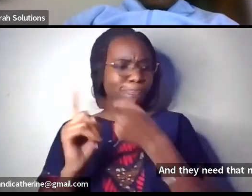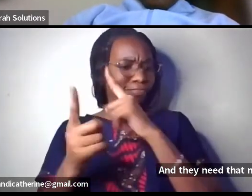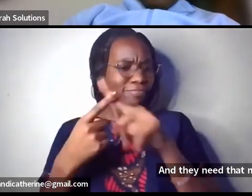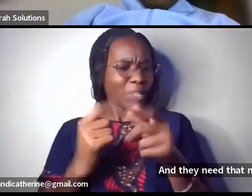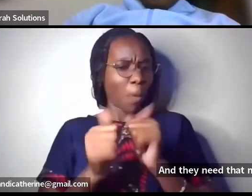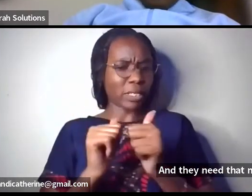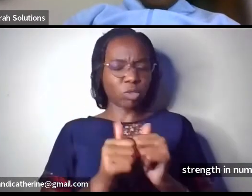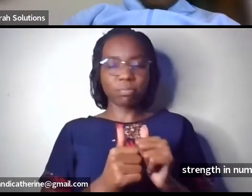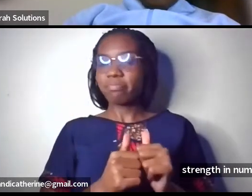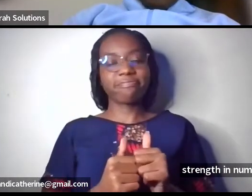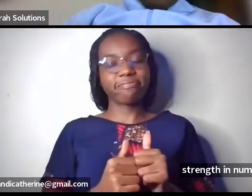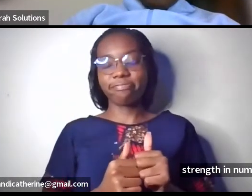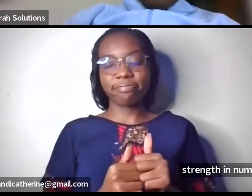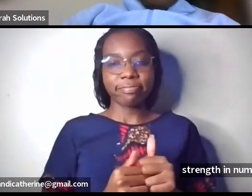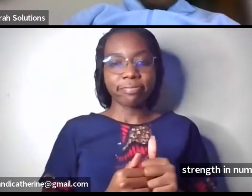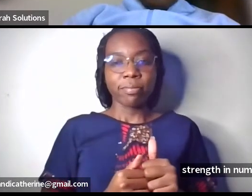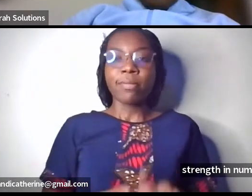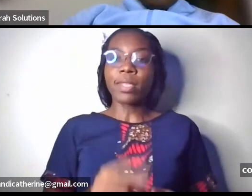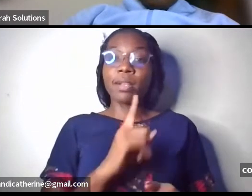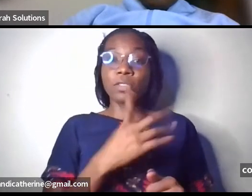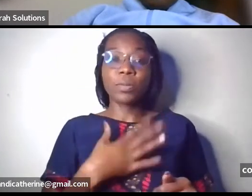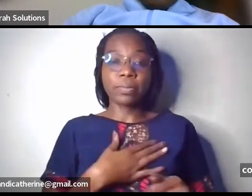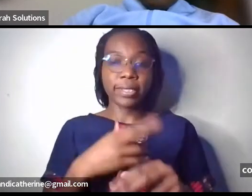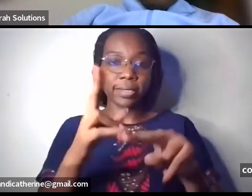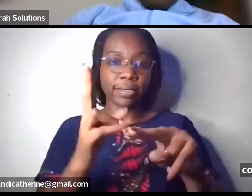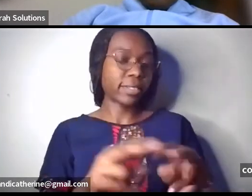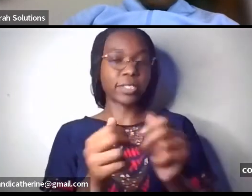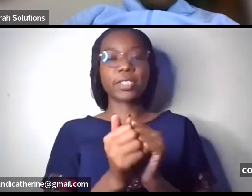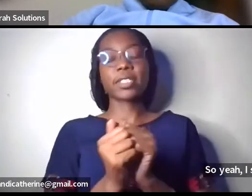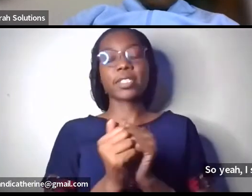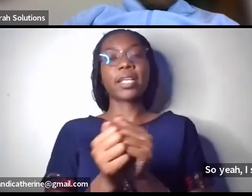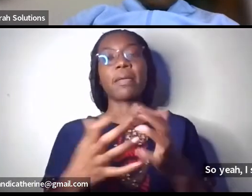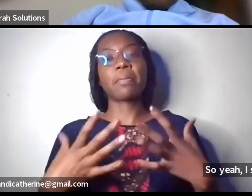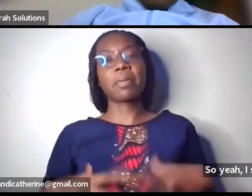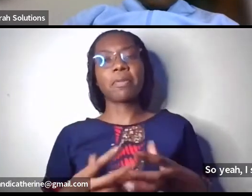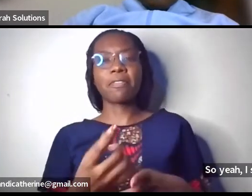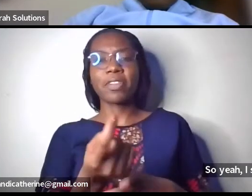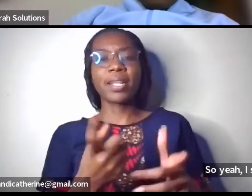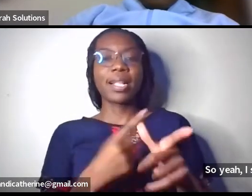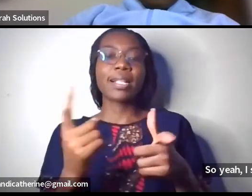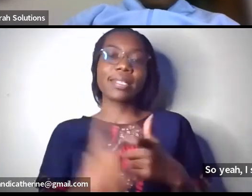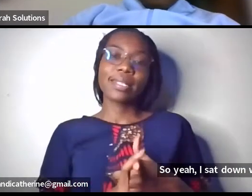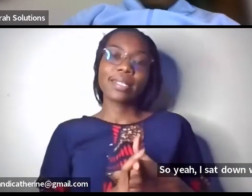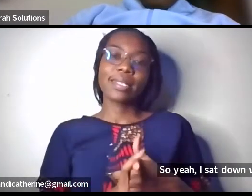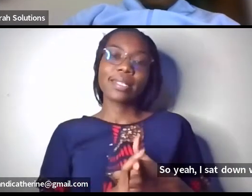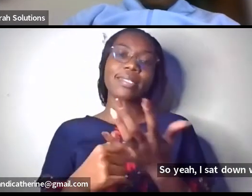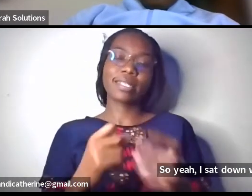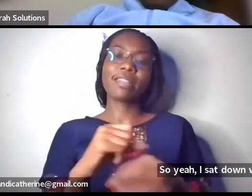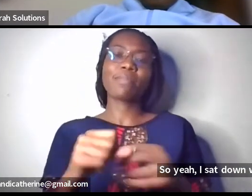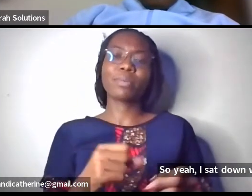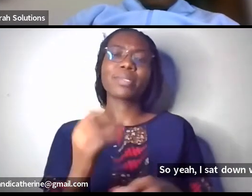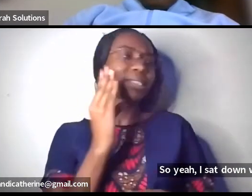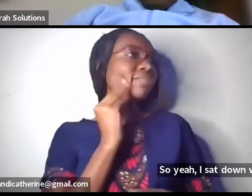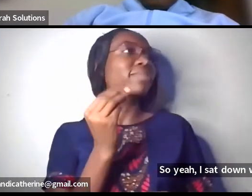right? So yeah, I sat down with a few and just had discussions on their experience, because I